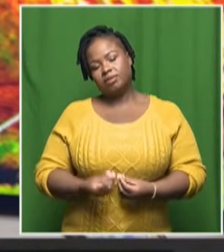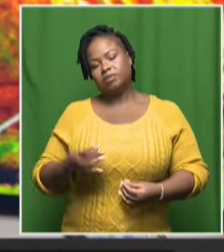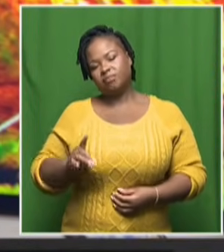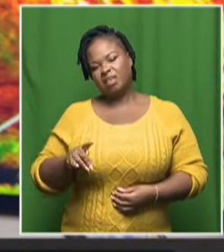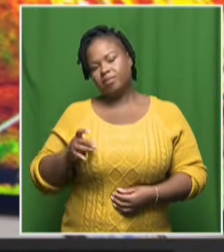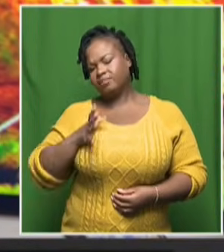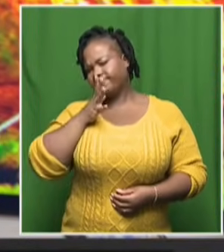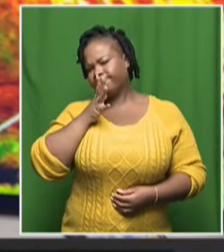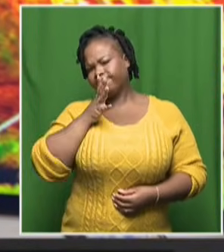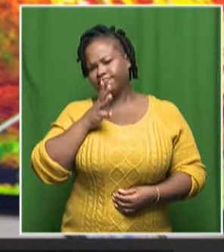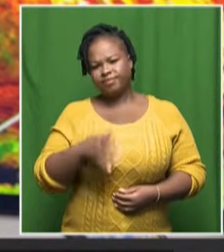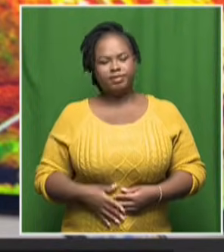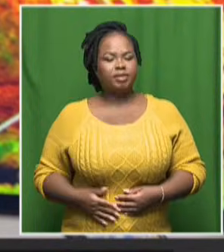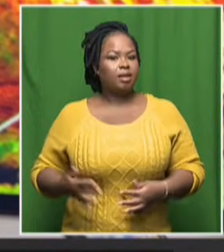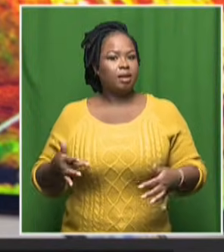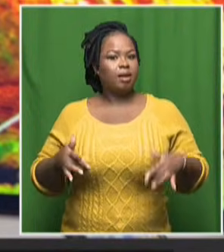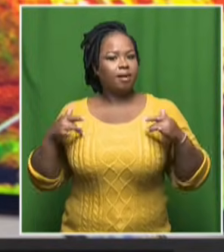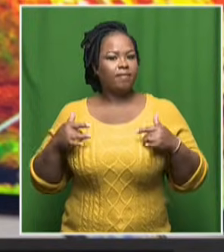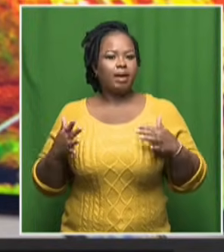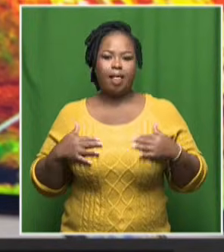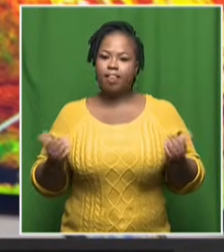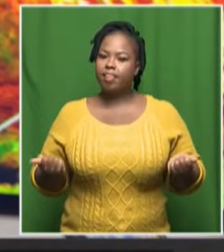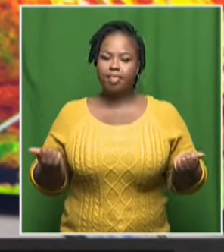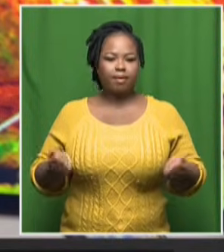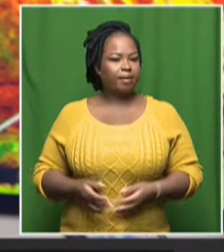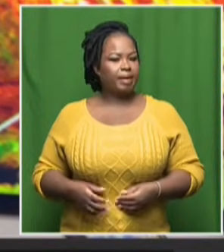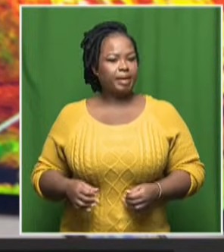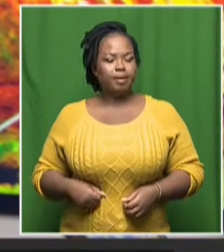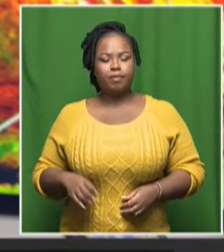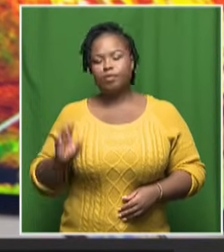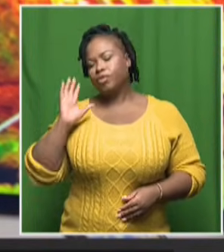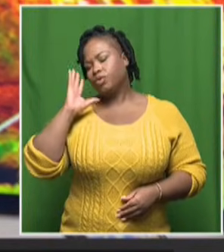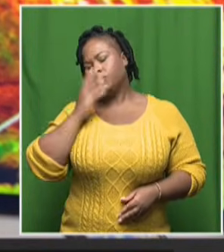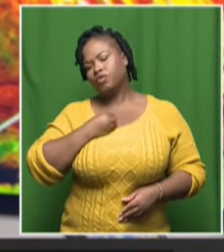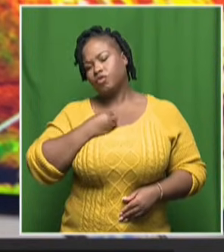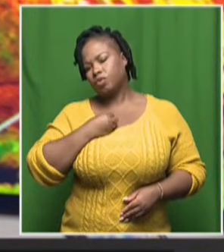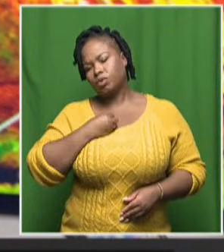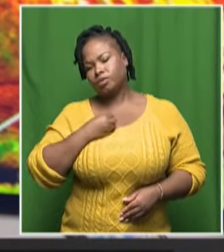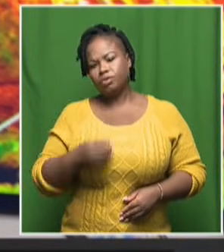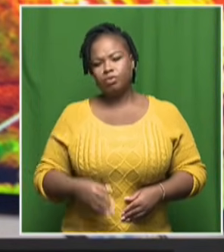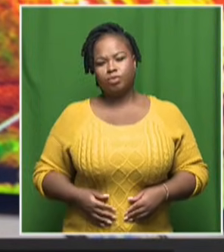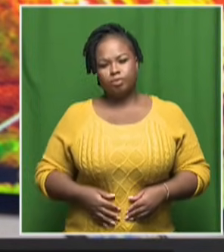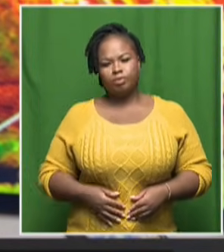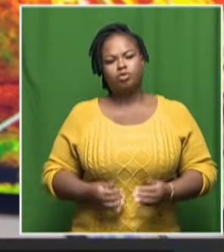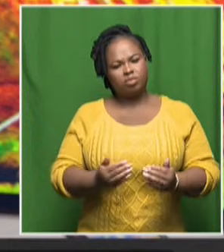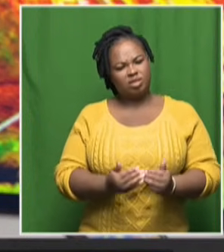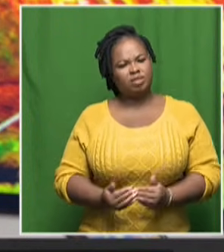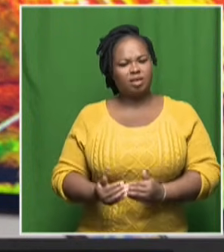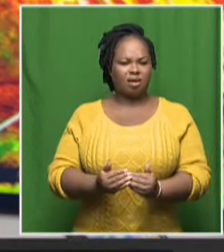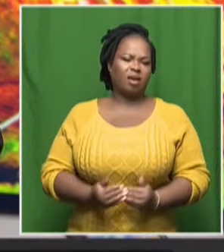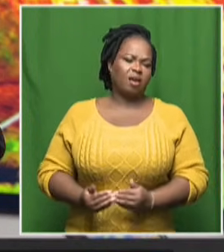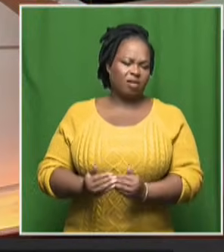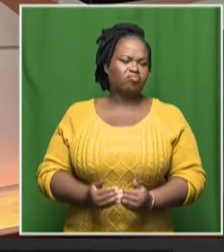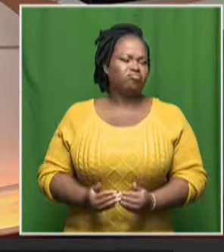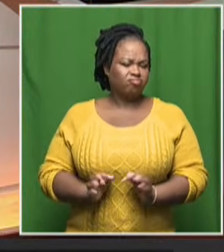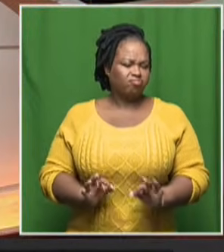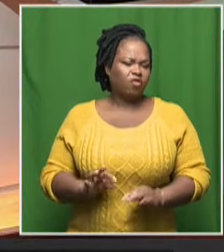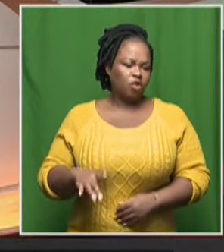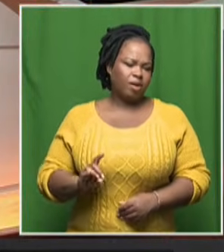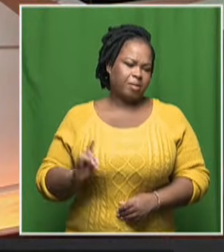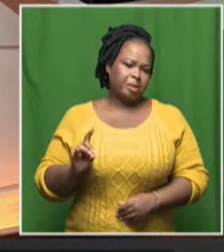animals there, and they are live, and they are healthy, and they are beautiful, you know. Things They're being taken care of. They are being taken care